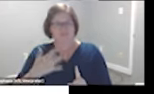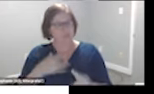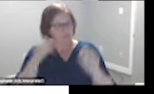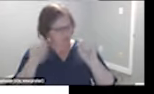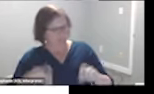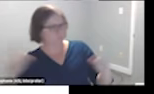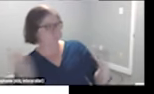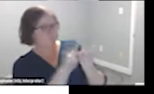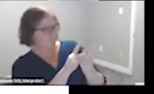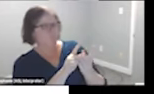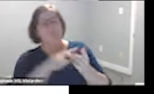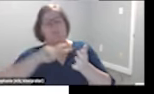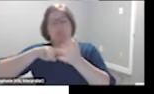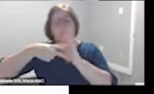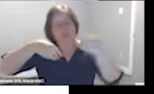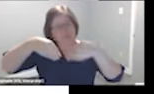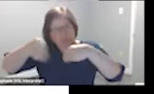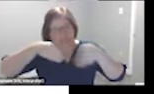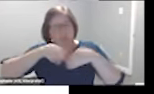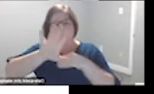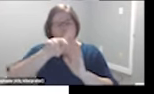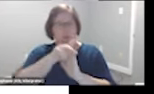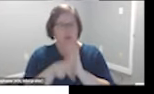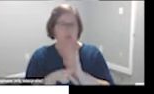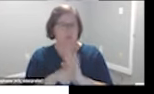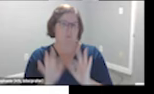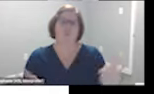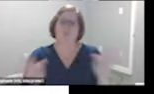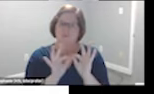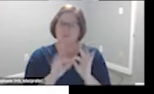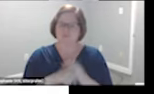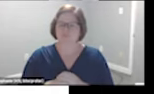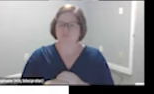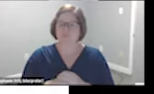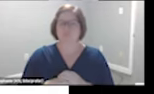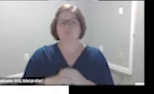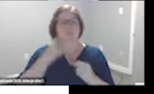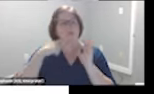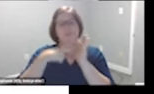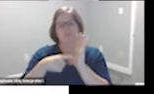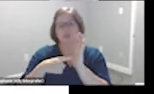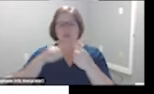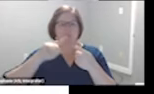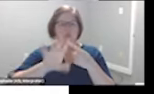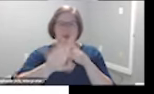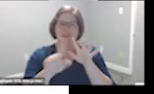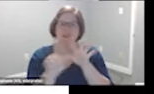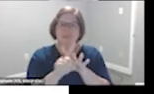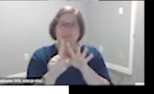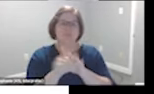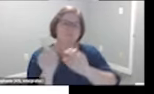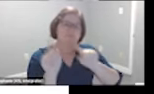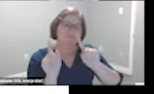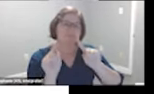be flexible with all of your policies. I really encourage that you examine your attendance policies and any requirements